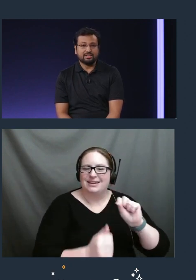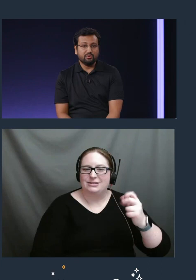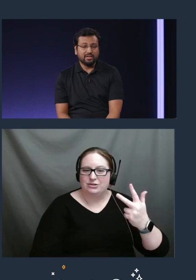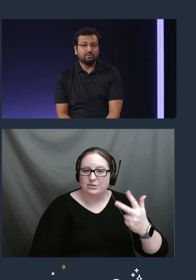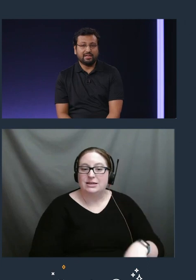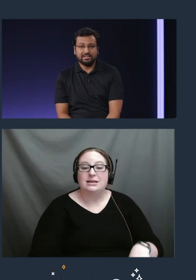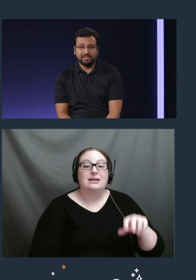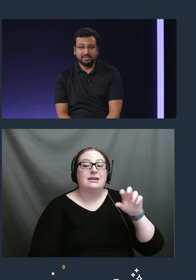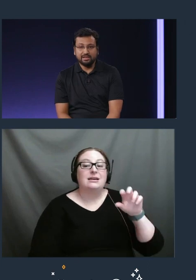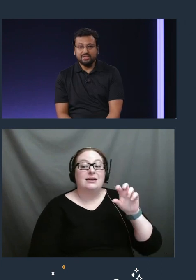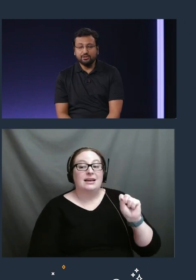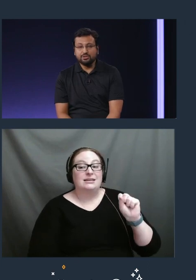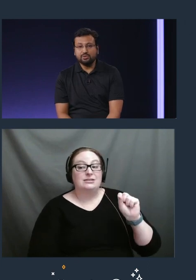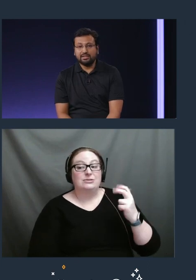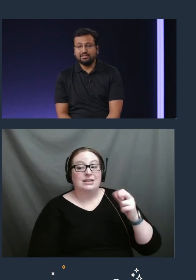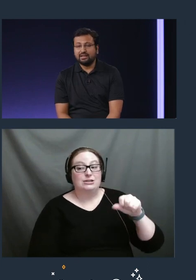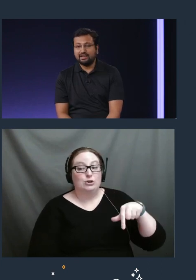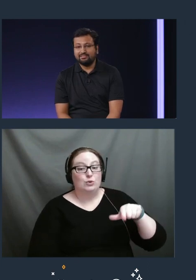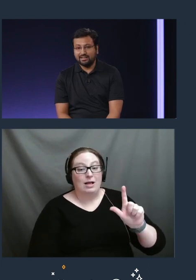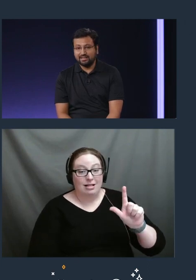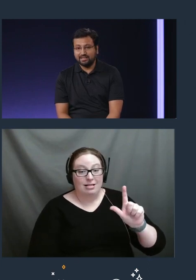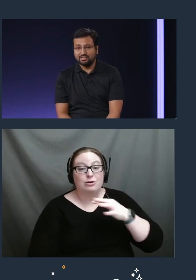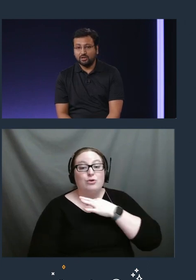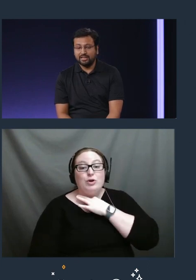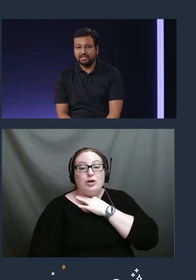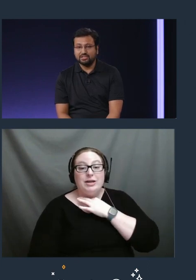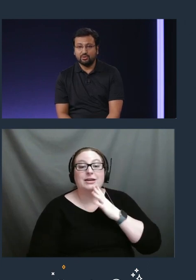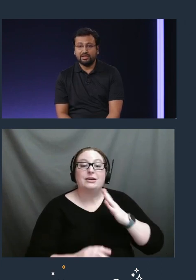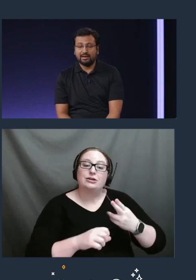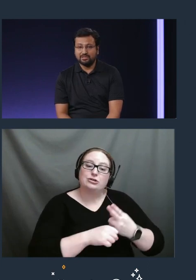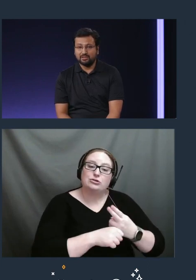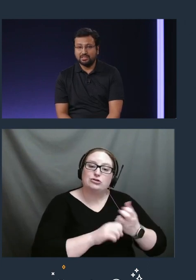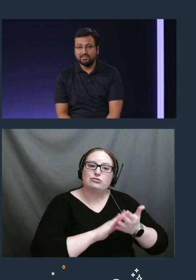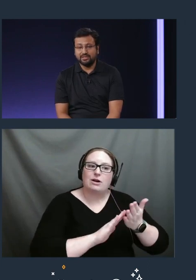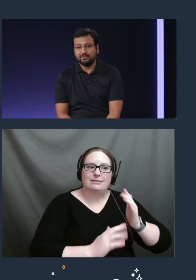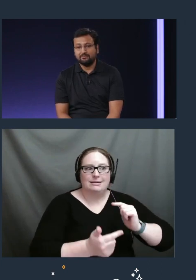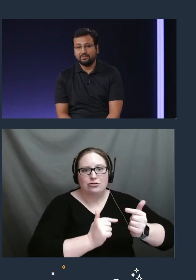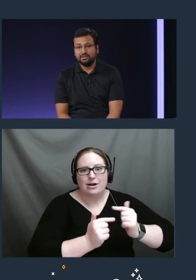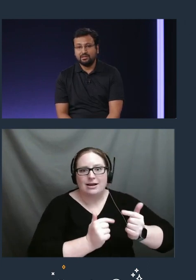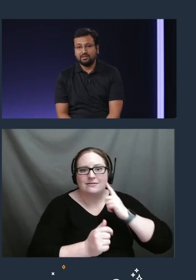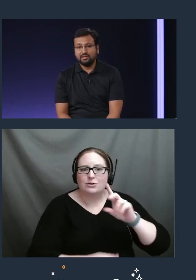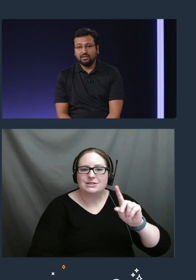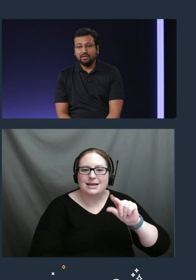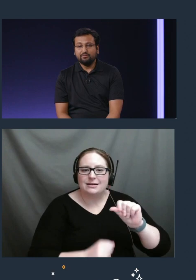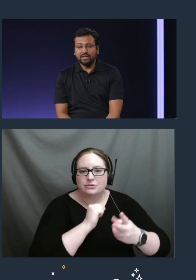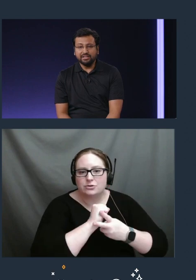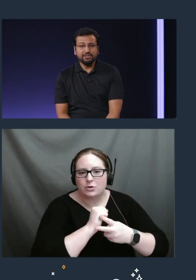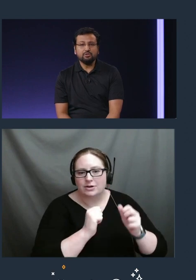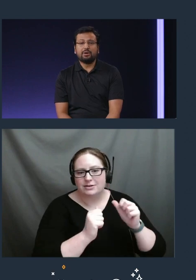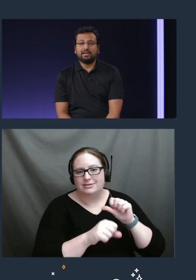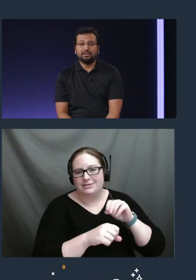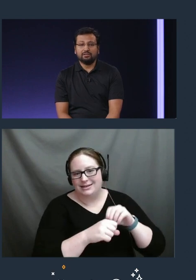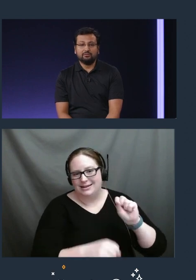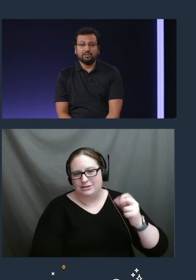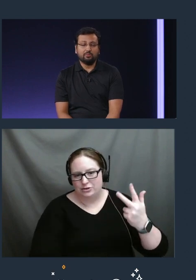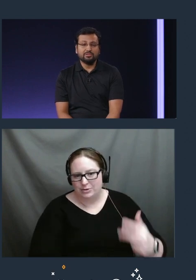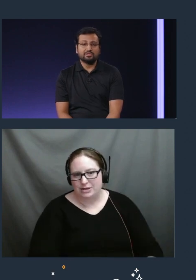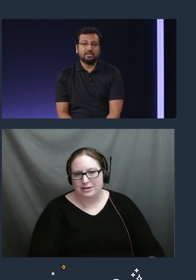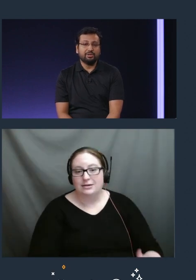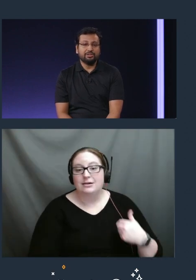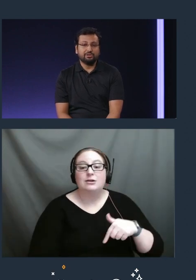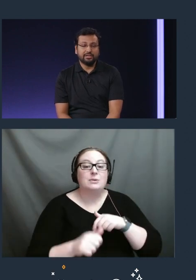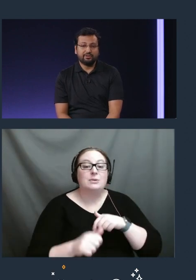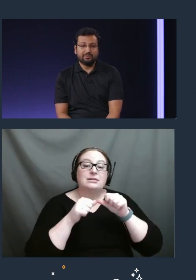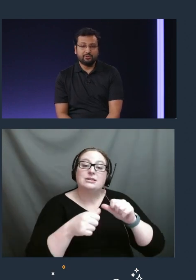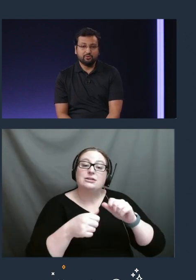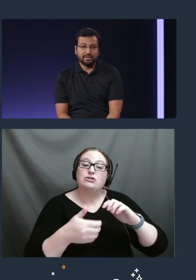source SQL query engine used to run interactive analytics on data stored in Amazon S3. We continue to partner with open source